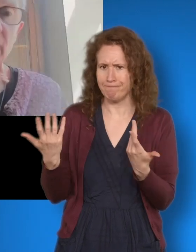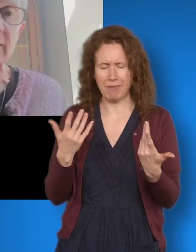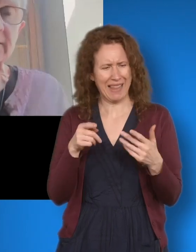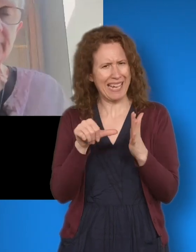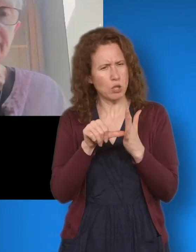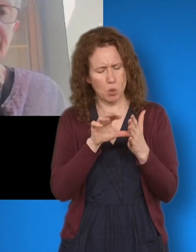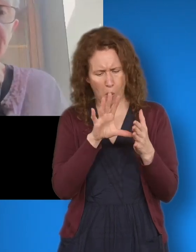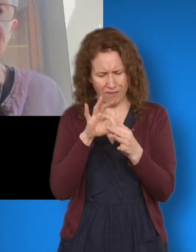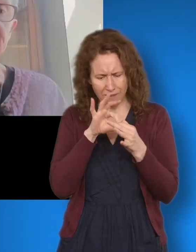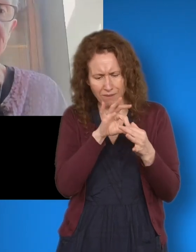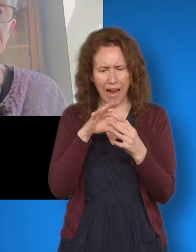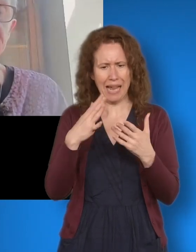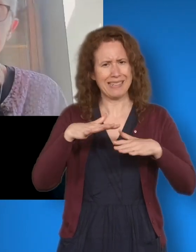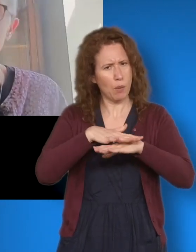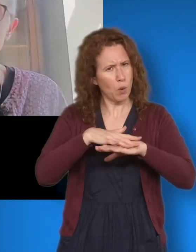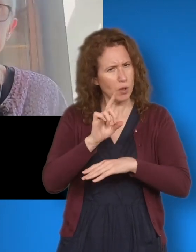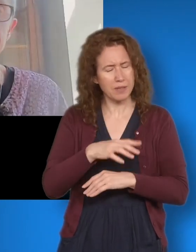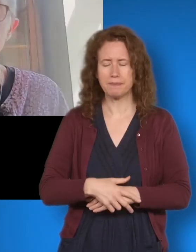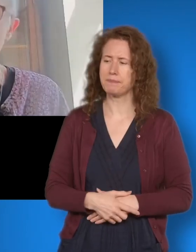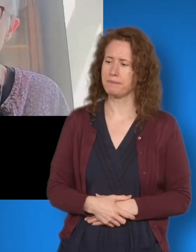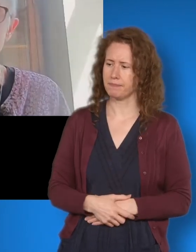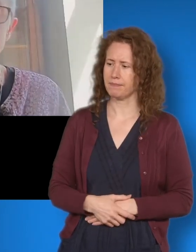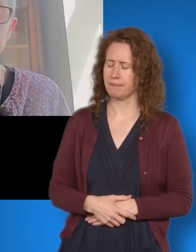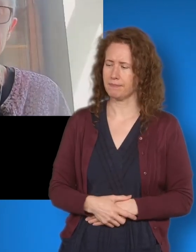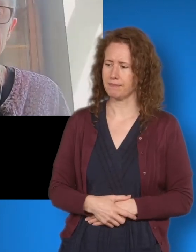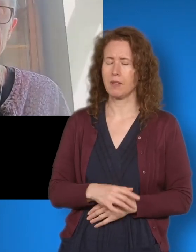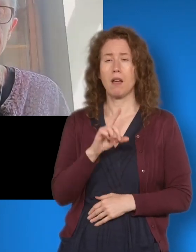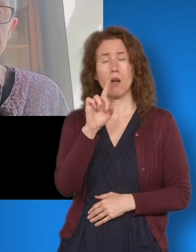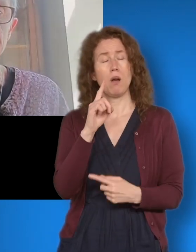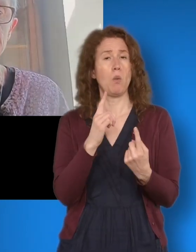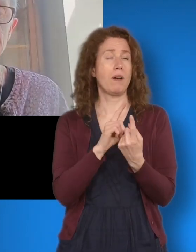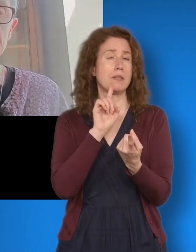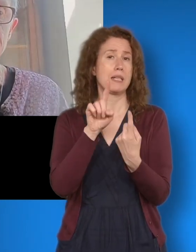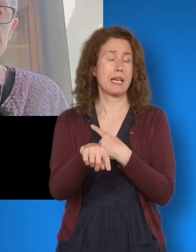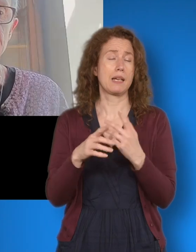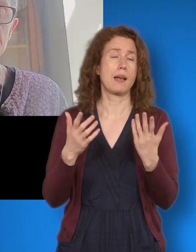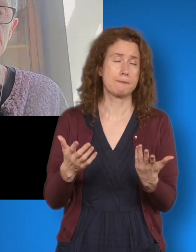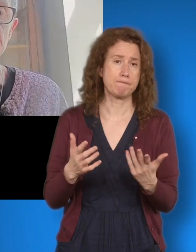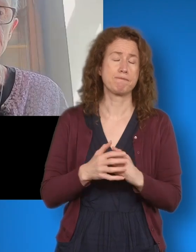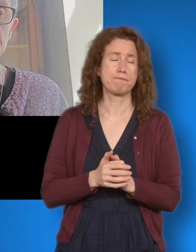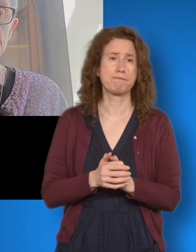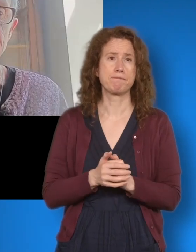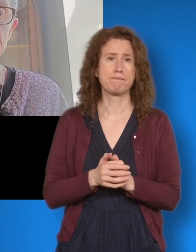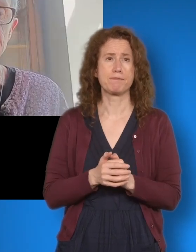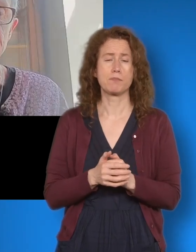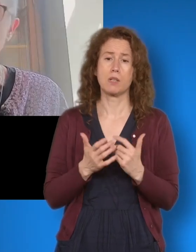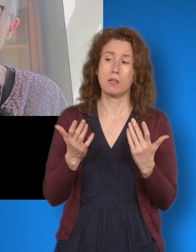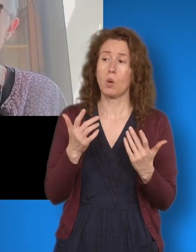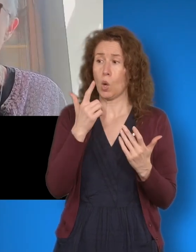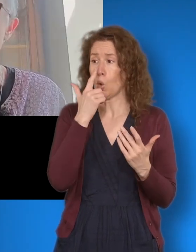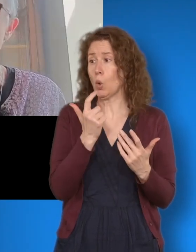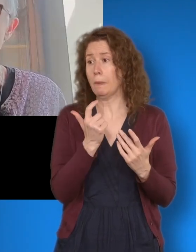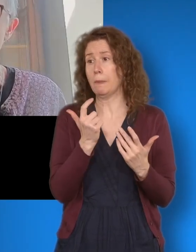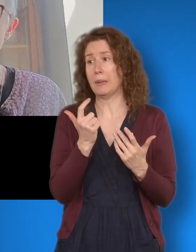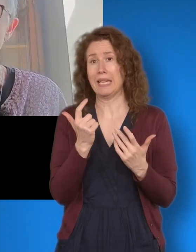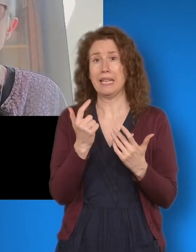connectedness and networks? So one thing to mention is that obviously we could be looking